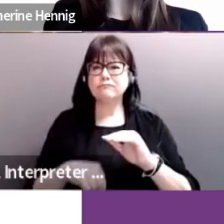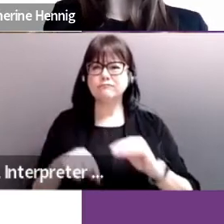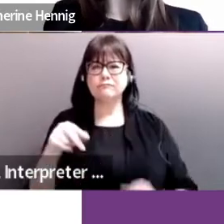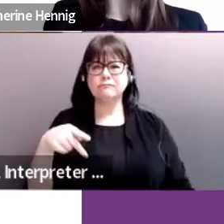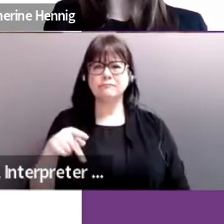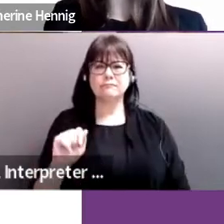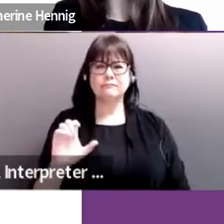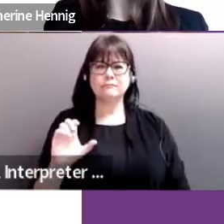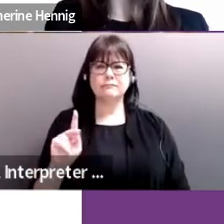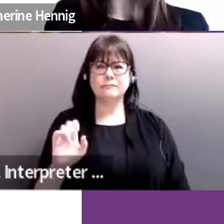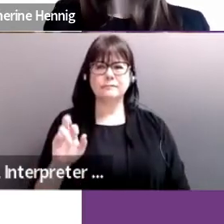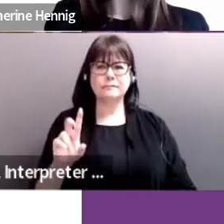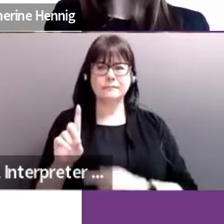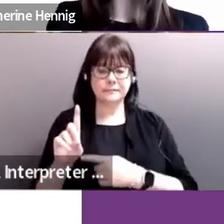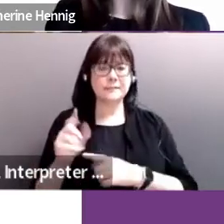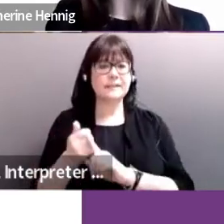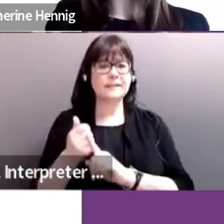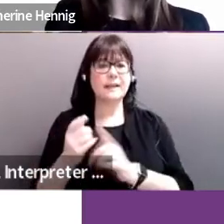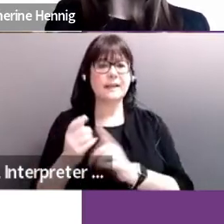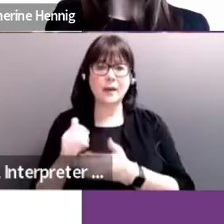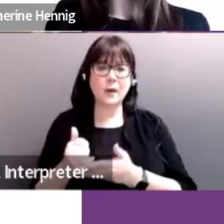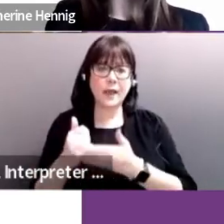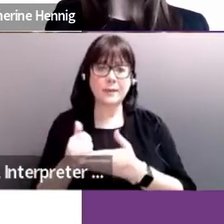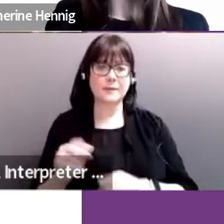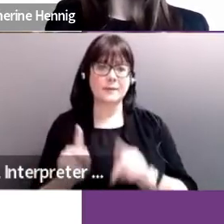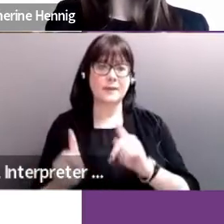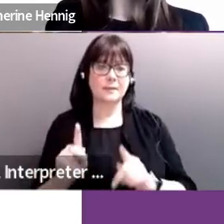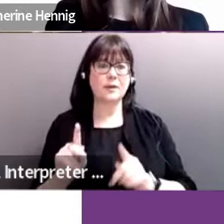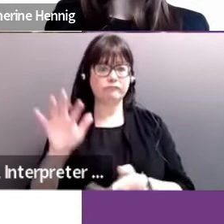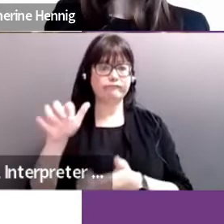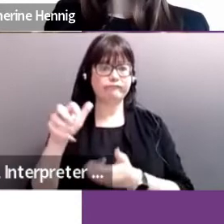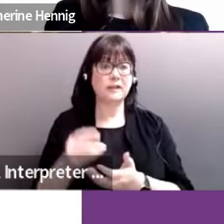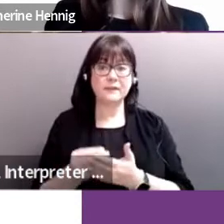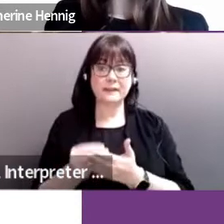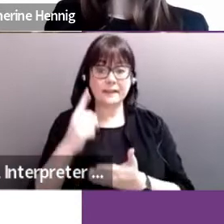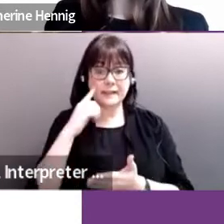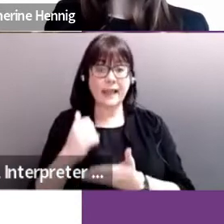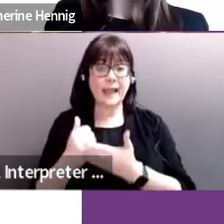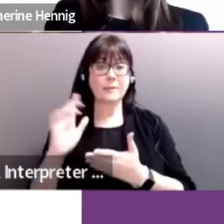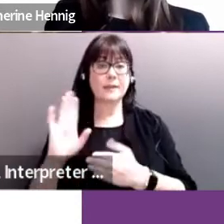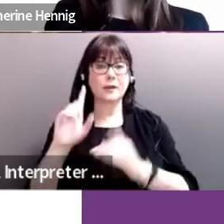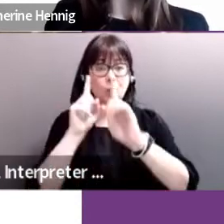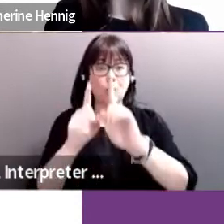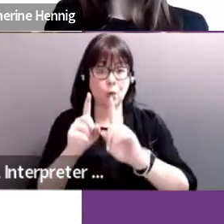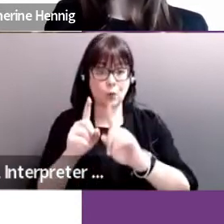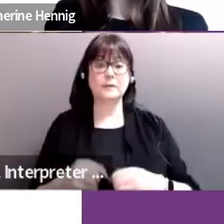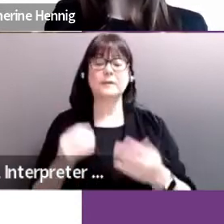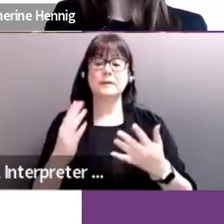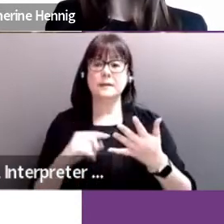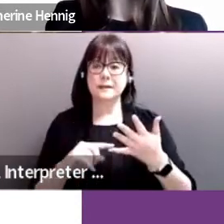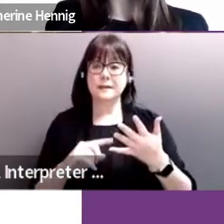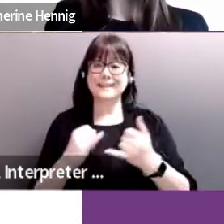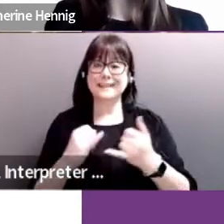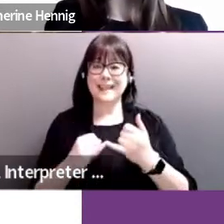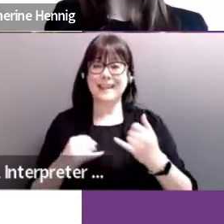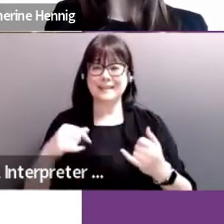talk about specifically how Pocketed helps our users secure funding to reach their business goals. And finally, we will open it up to some Q&A. That